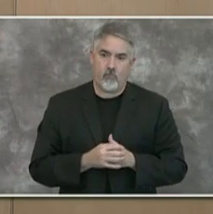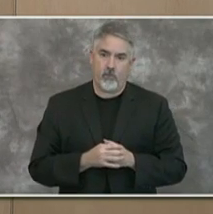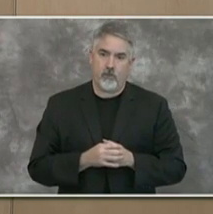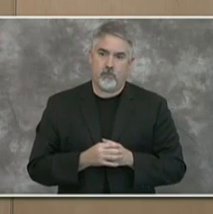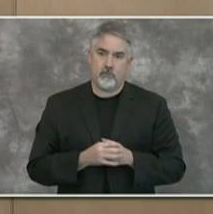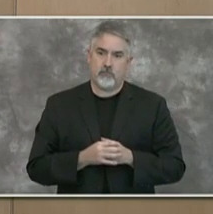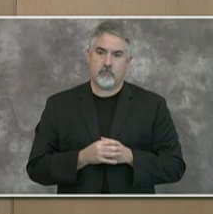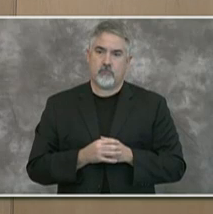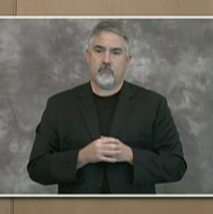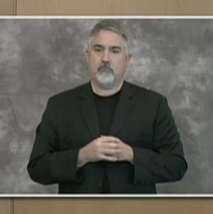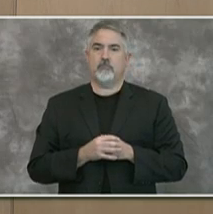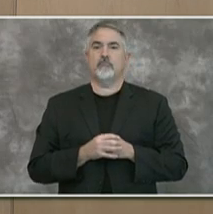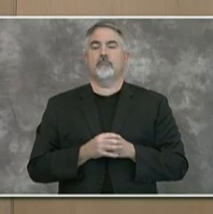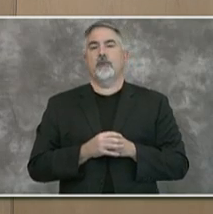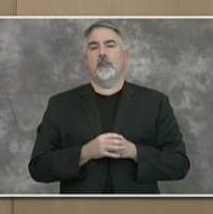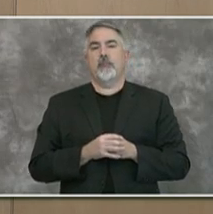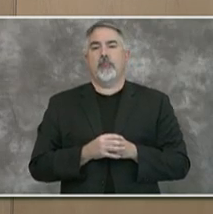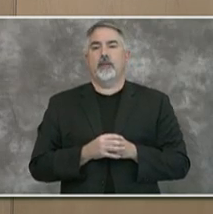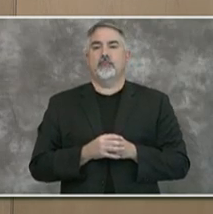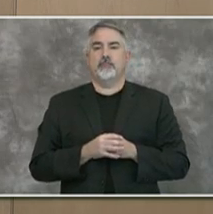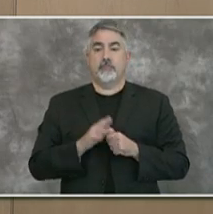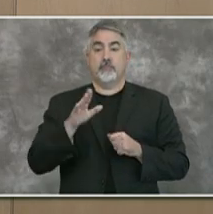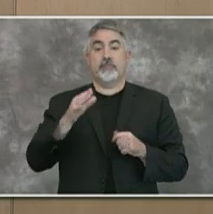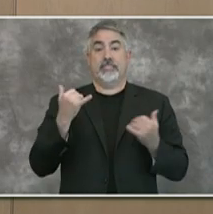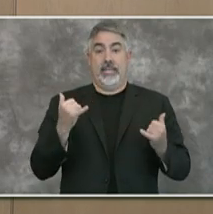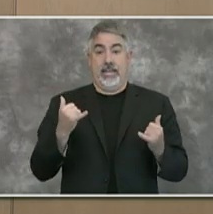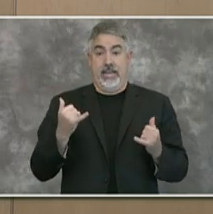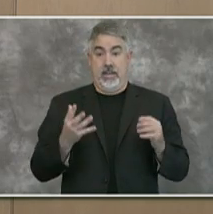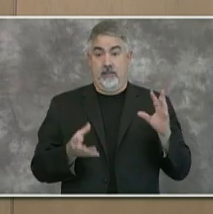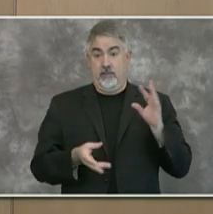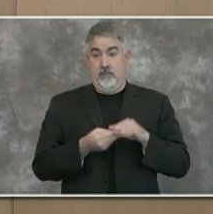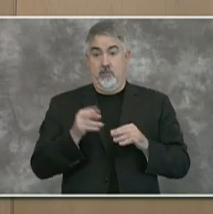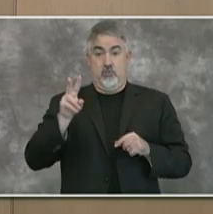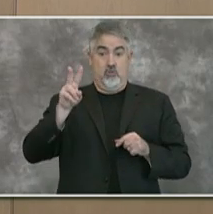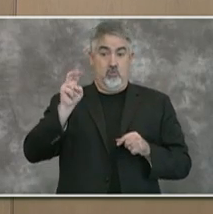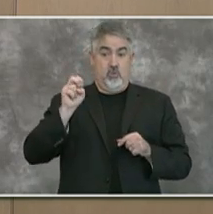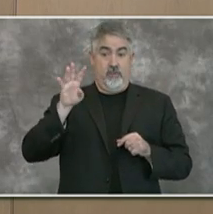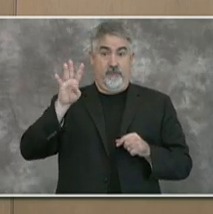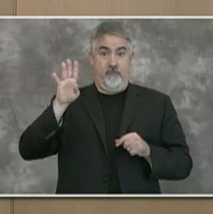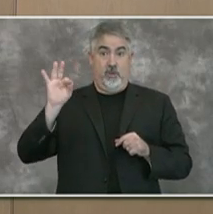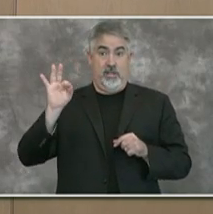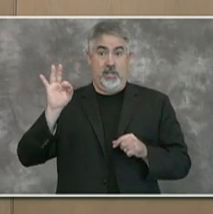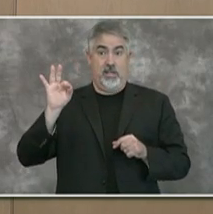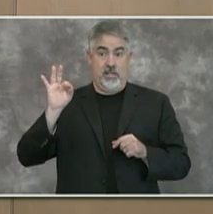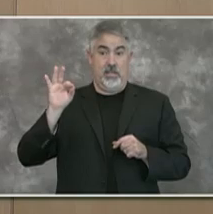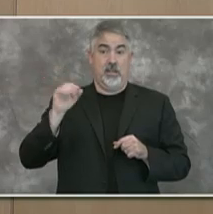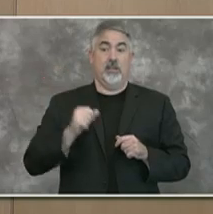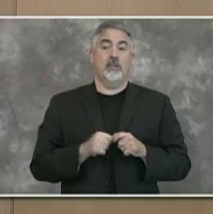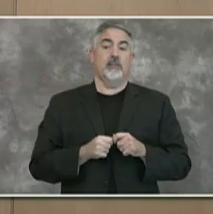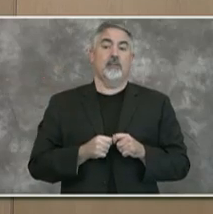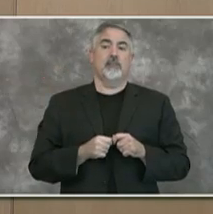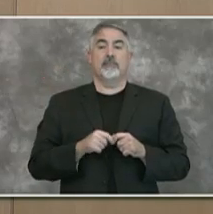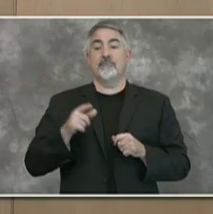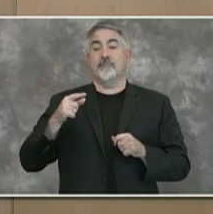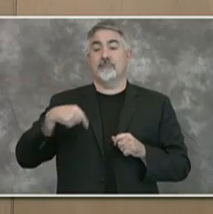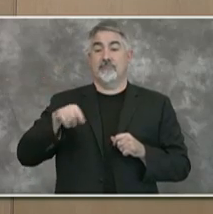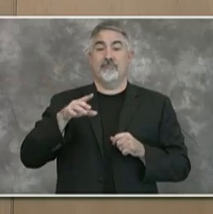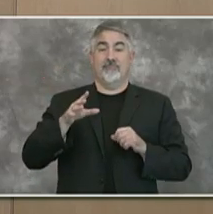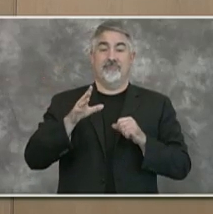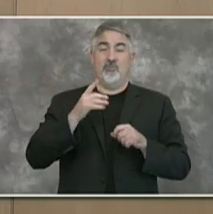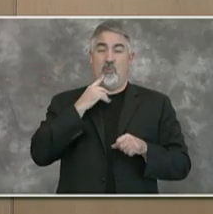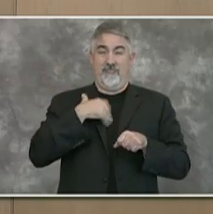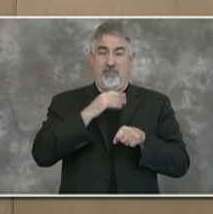Today, we are, of the total number, there are 249, or 19% of the cases have